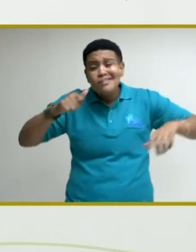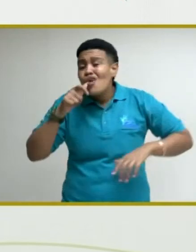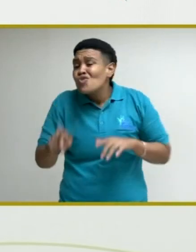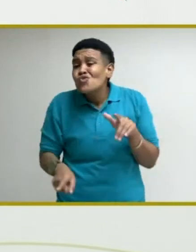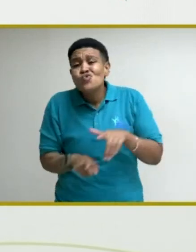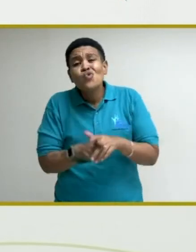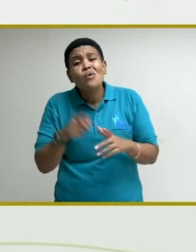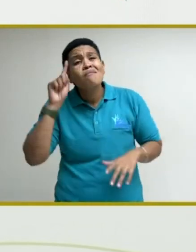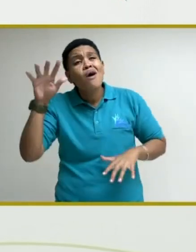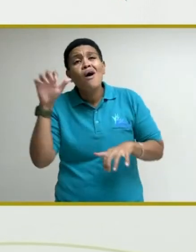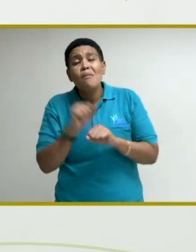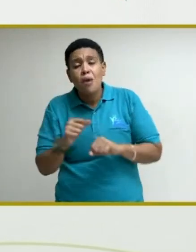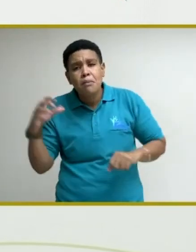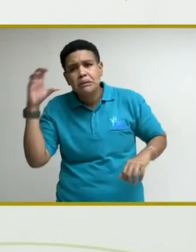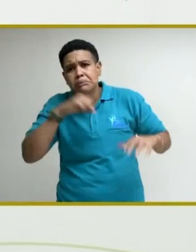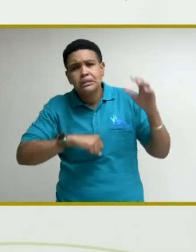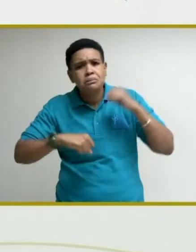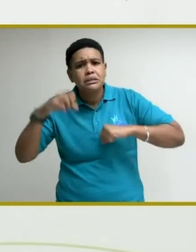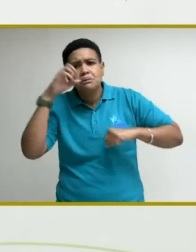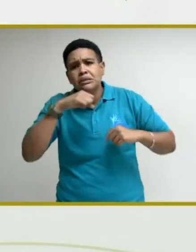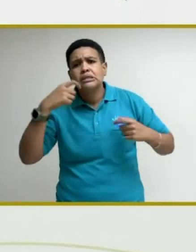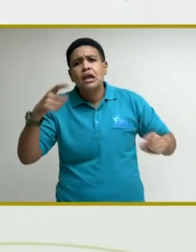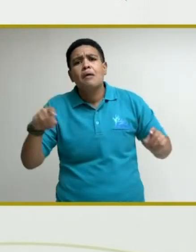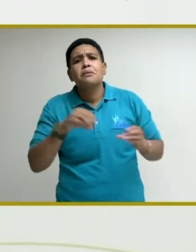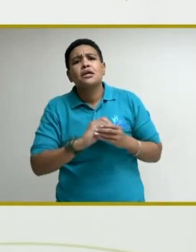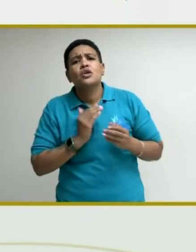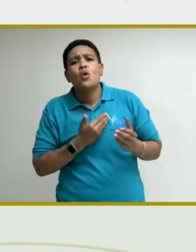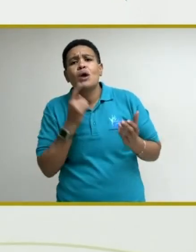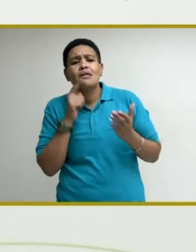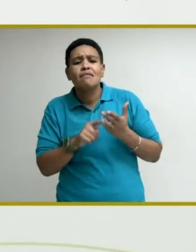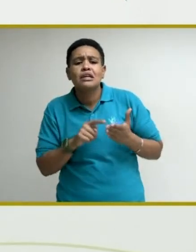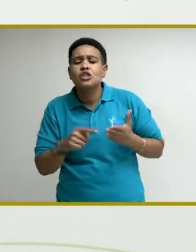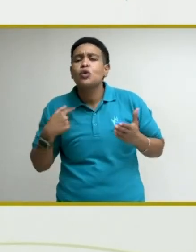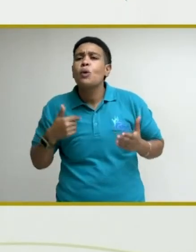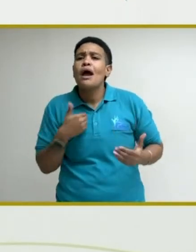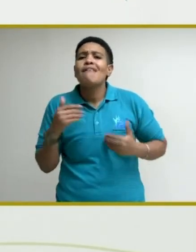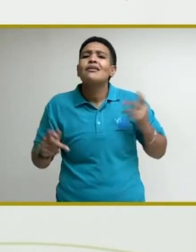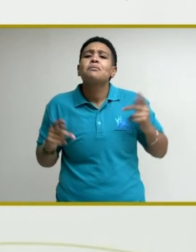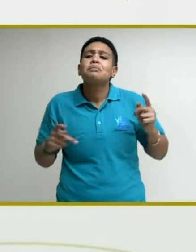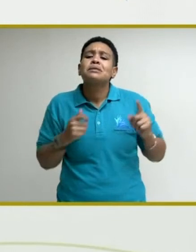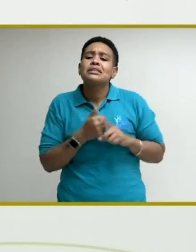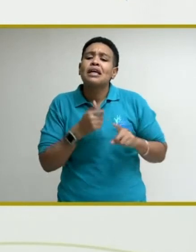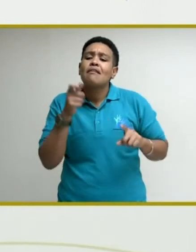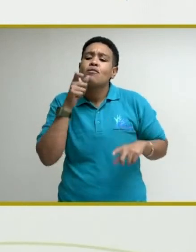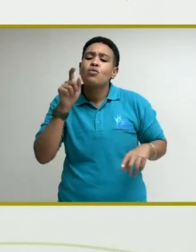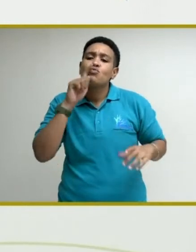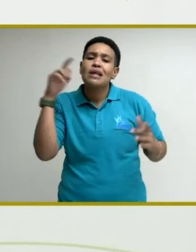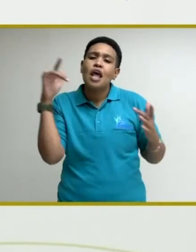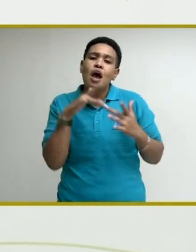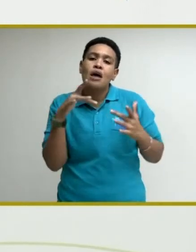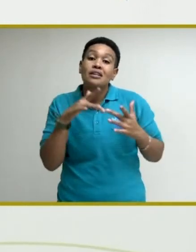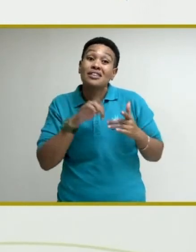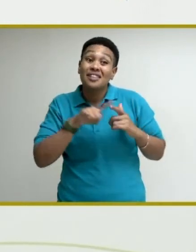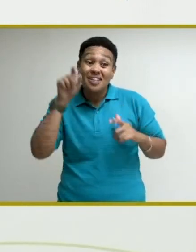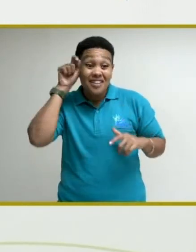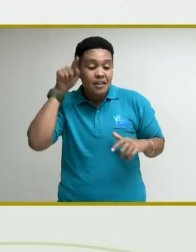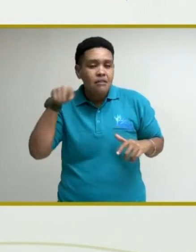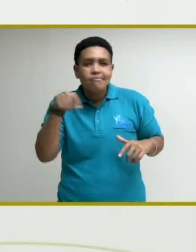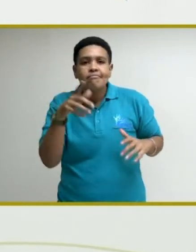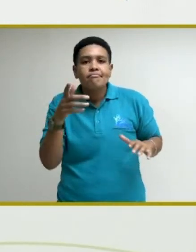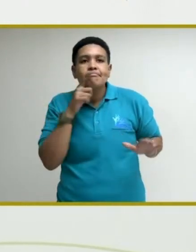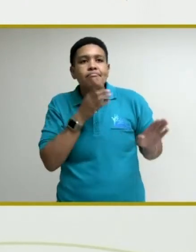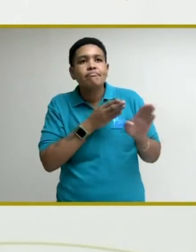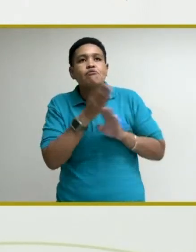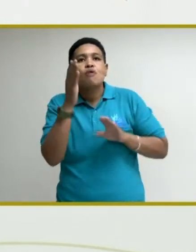up for their appointments. In our investigations, we have persons that are contacts. However, the